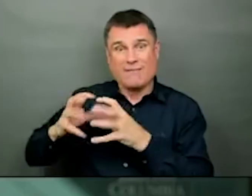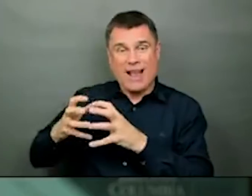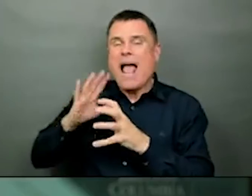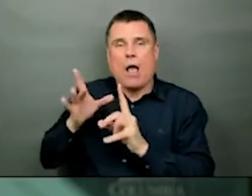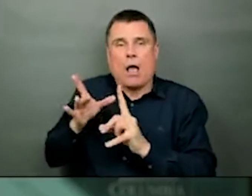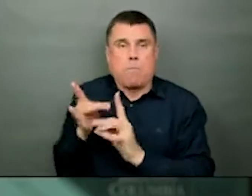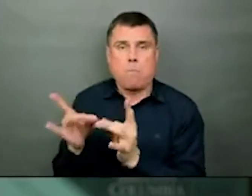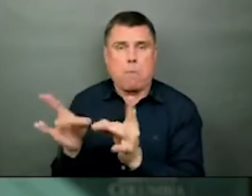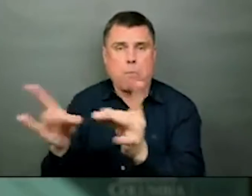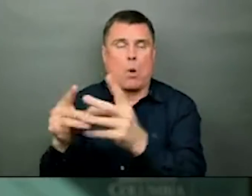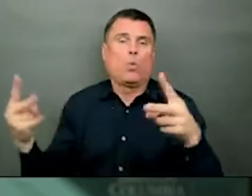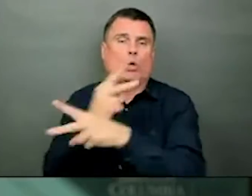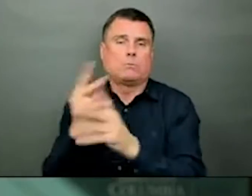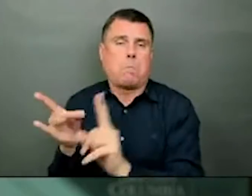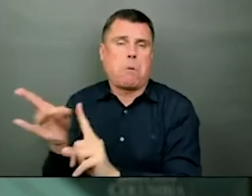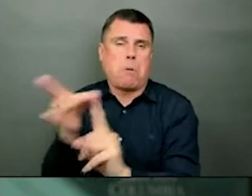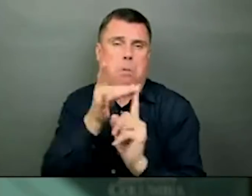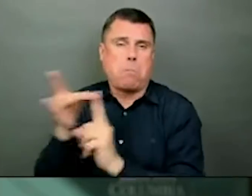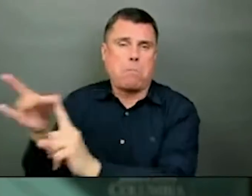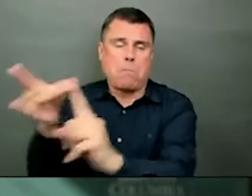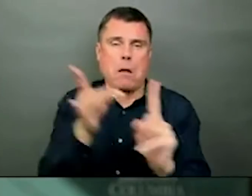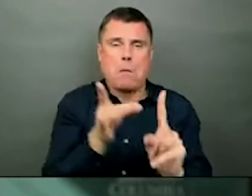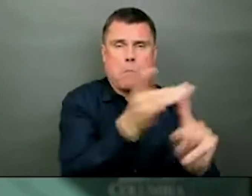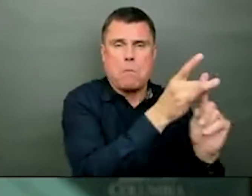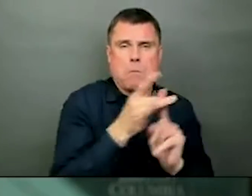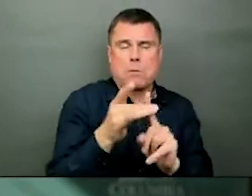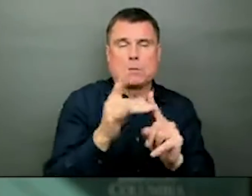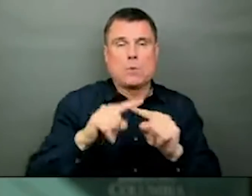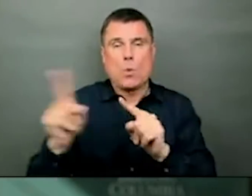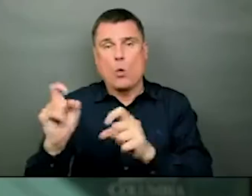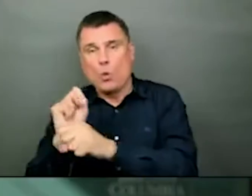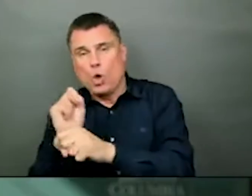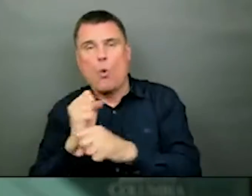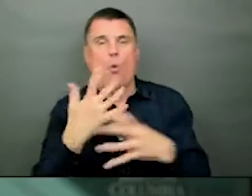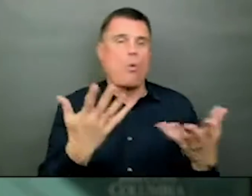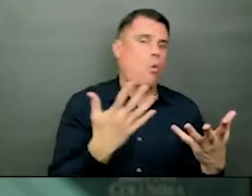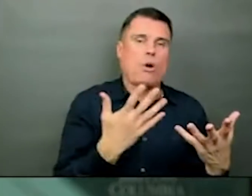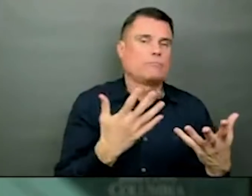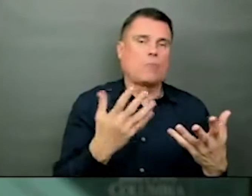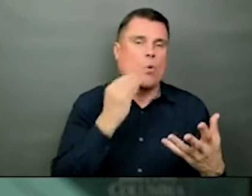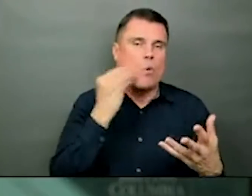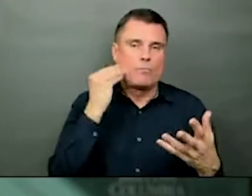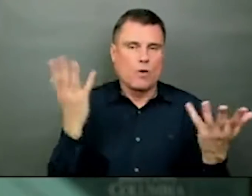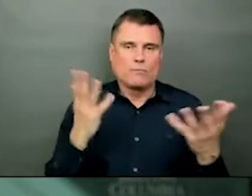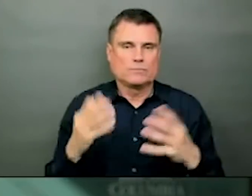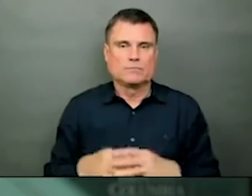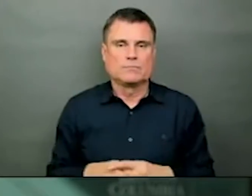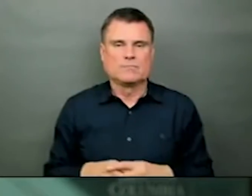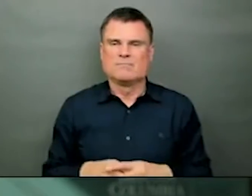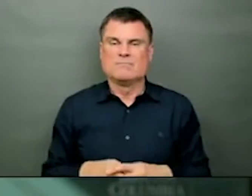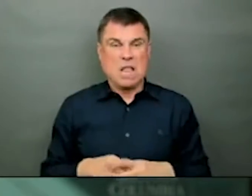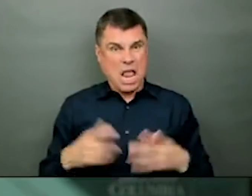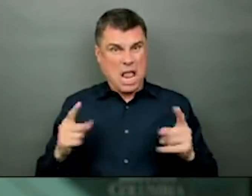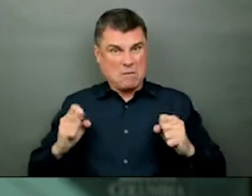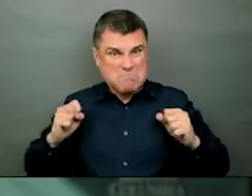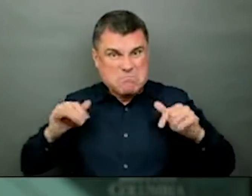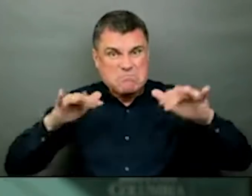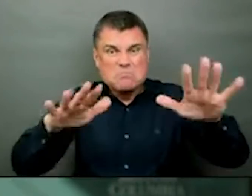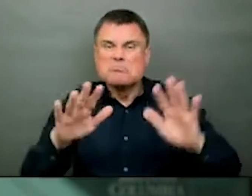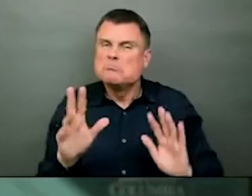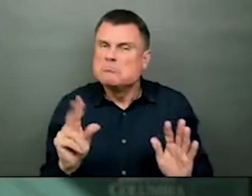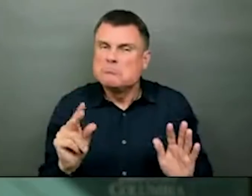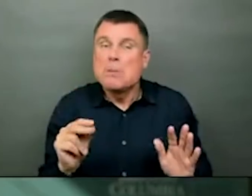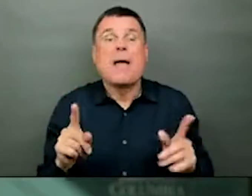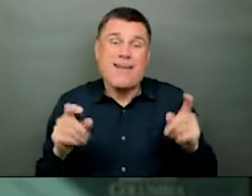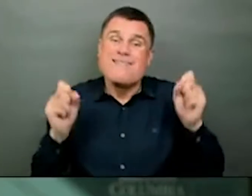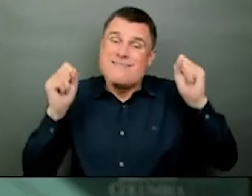course include in particular, because it's has fewer people on those